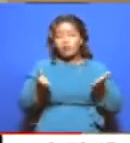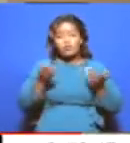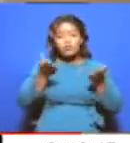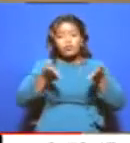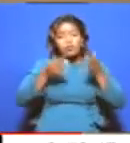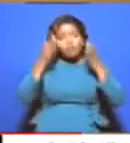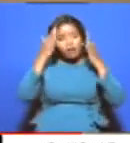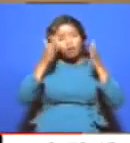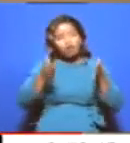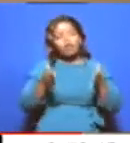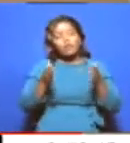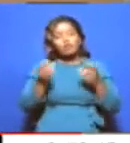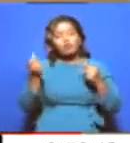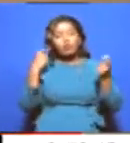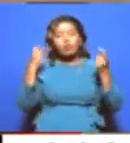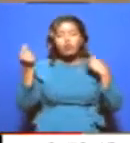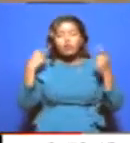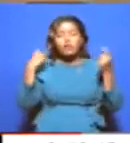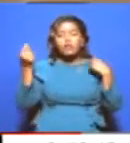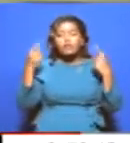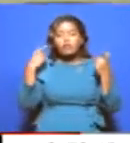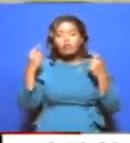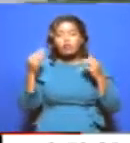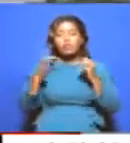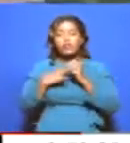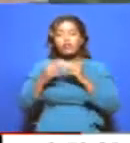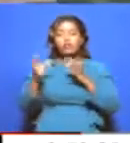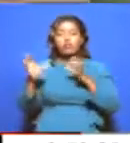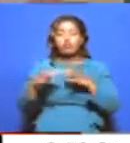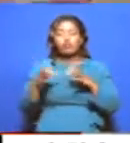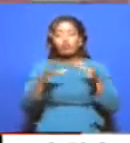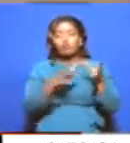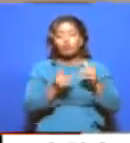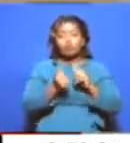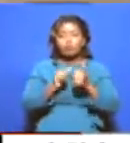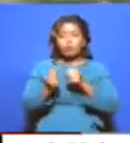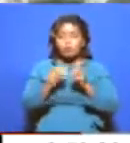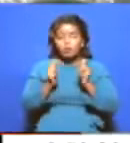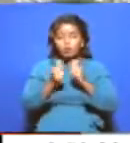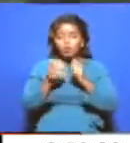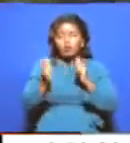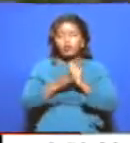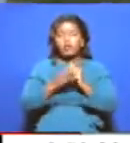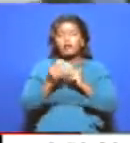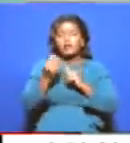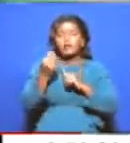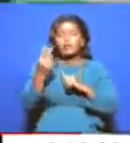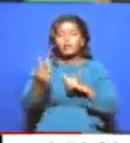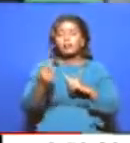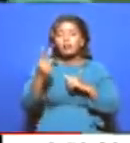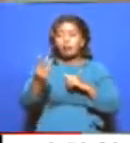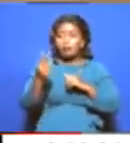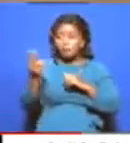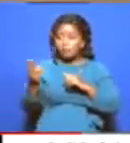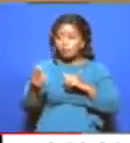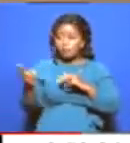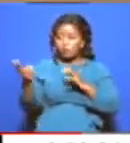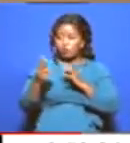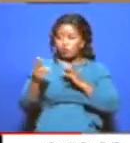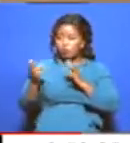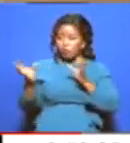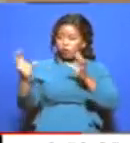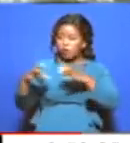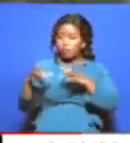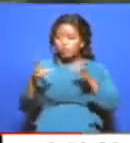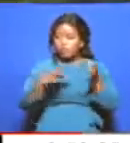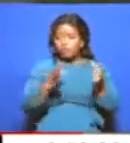Kericho Golf Club for the eighth leg of the series set to be played on 19th February. The top three winning teams join the list of players that will